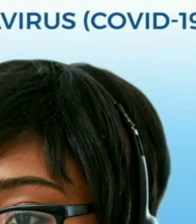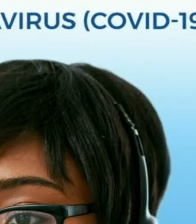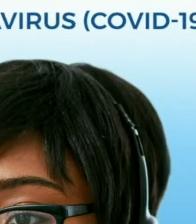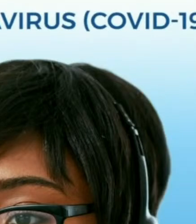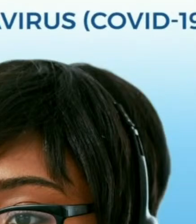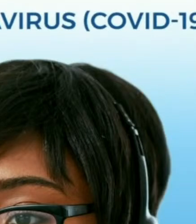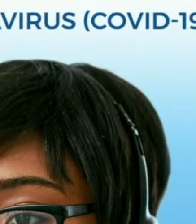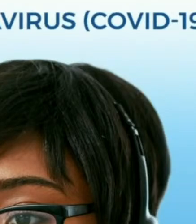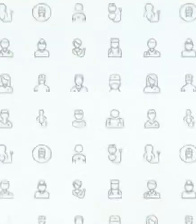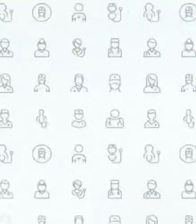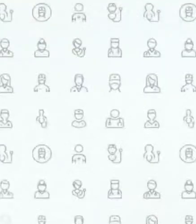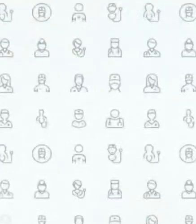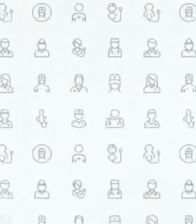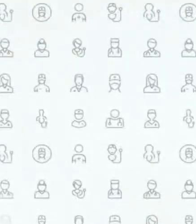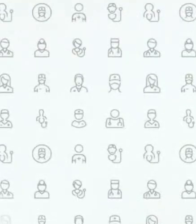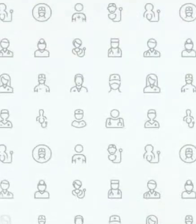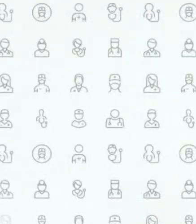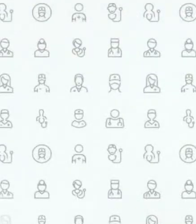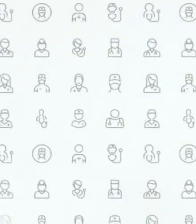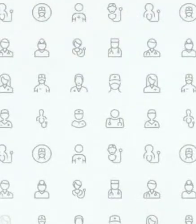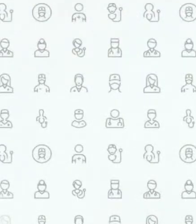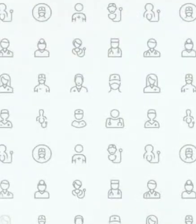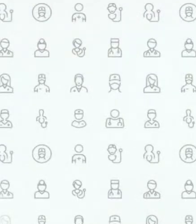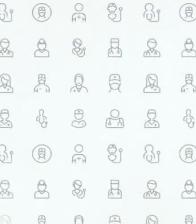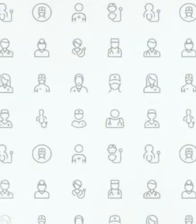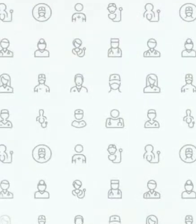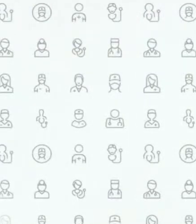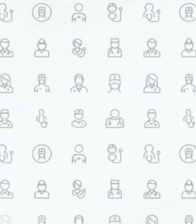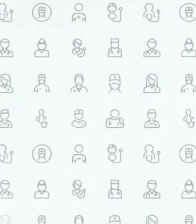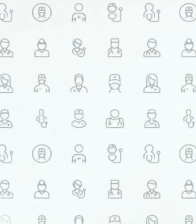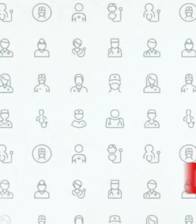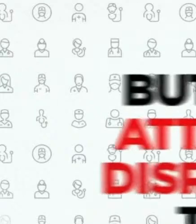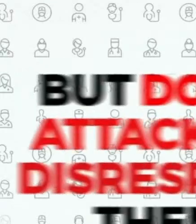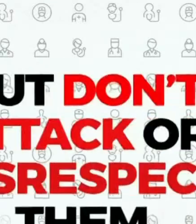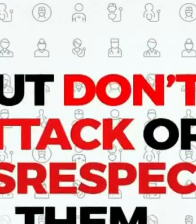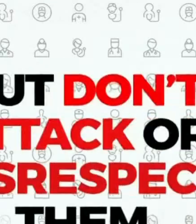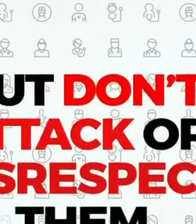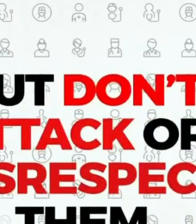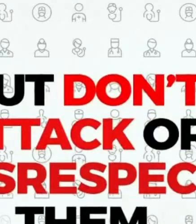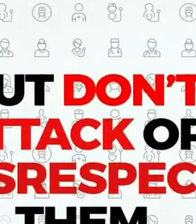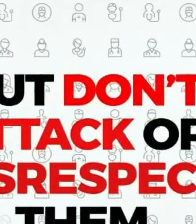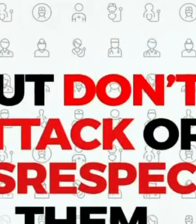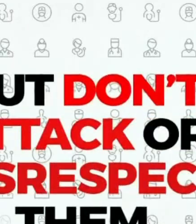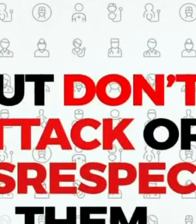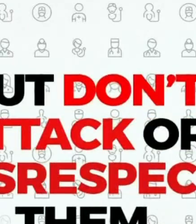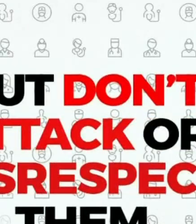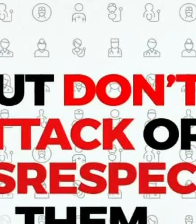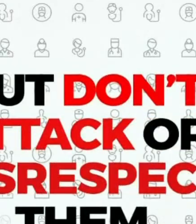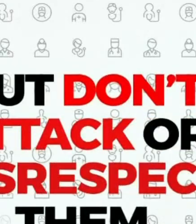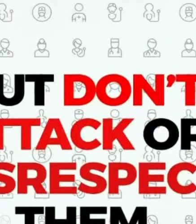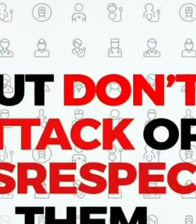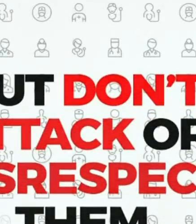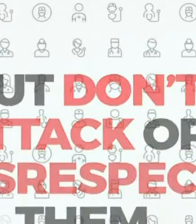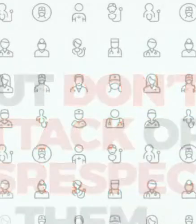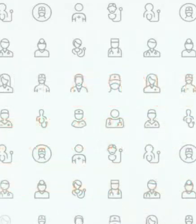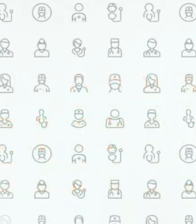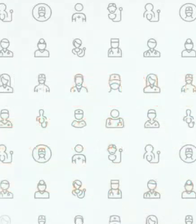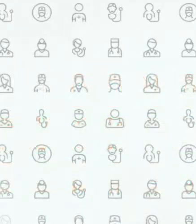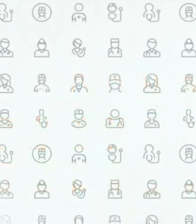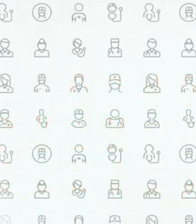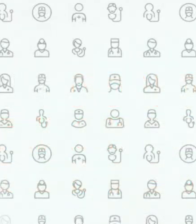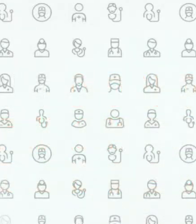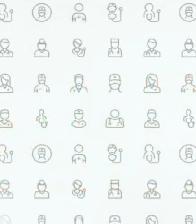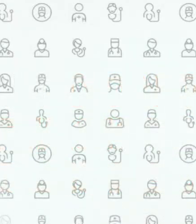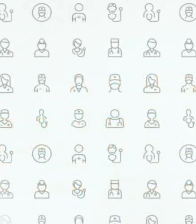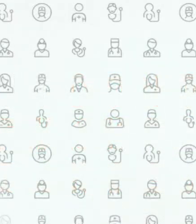888-1-LOVE immediately. And remember, stay 6 feet away, but don't attack or disrespect them, because we're all in this